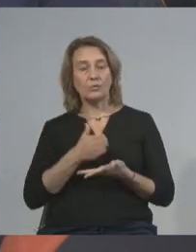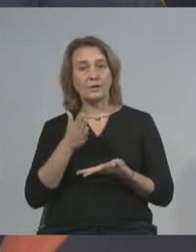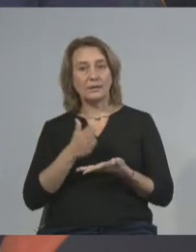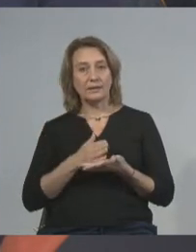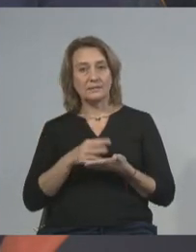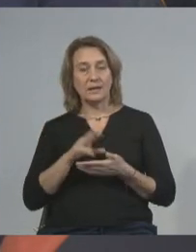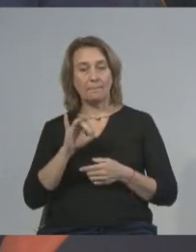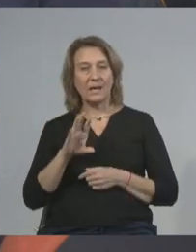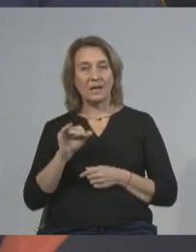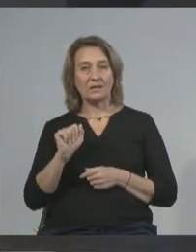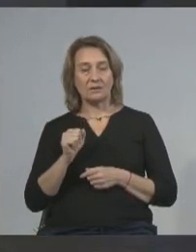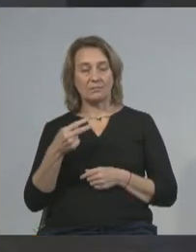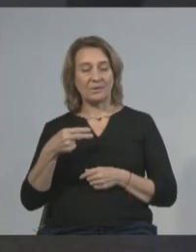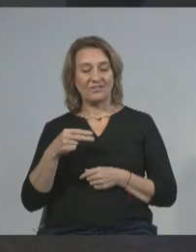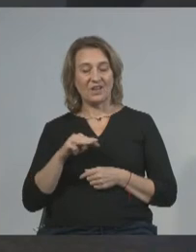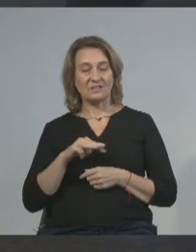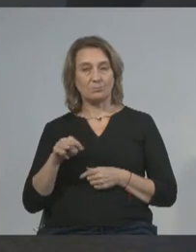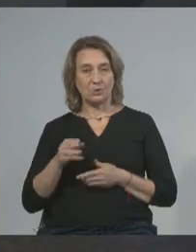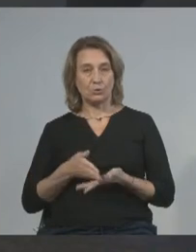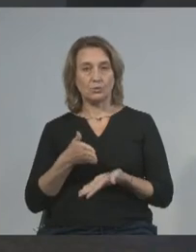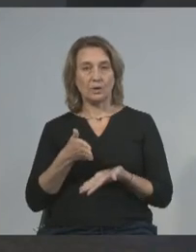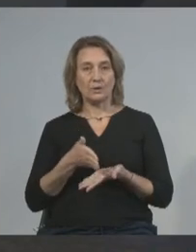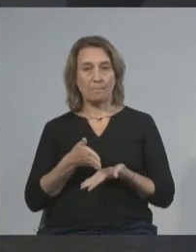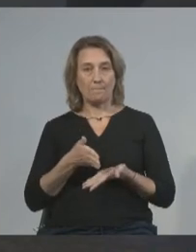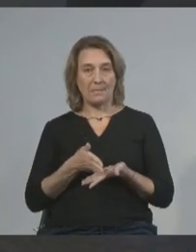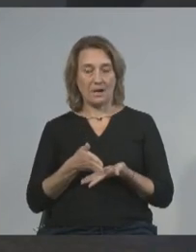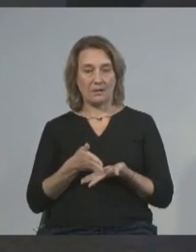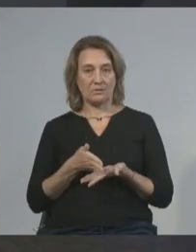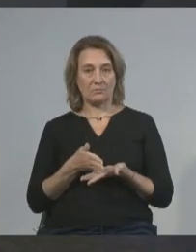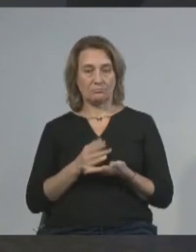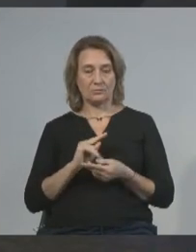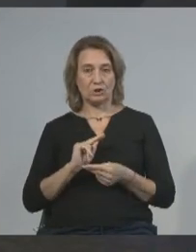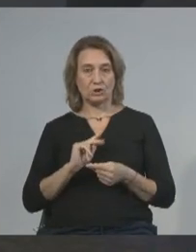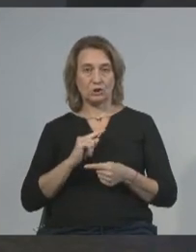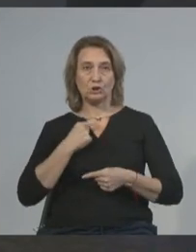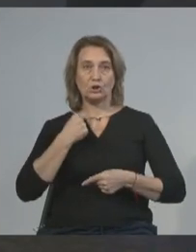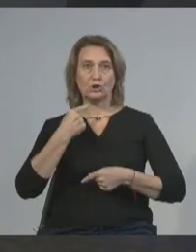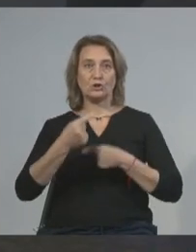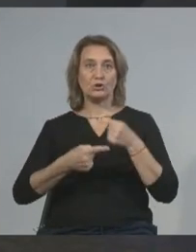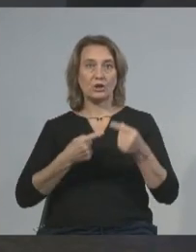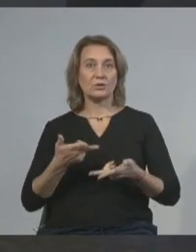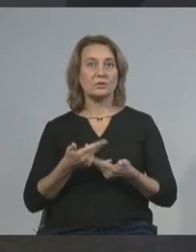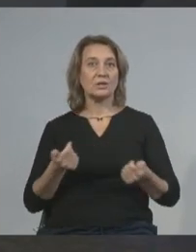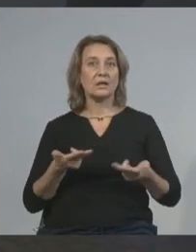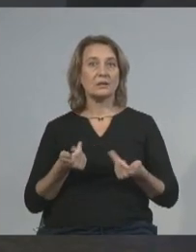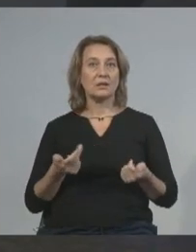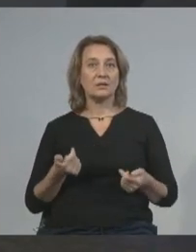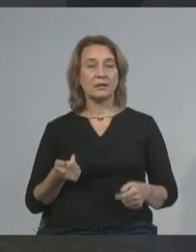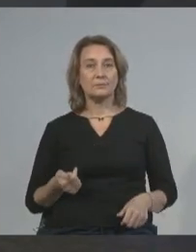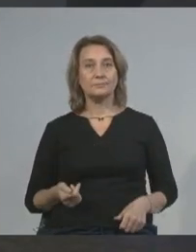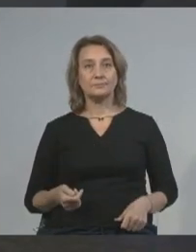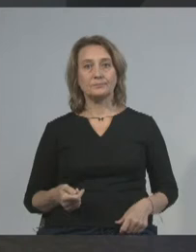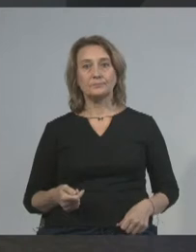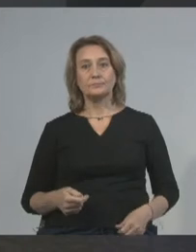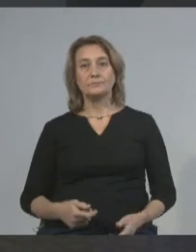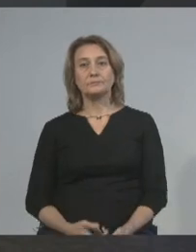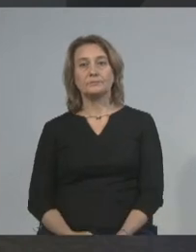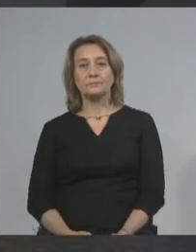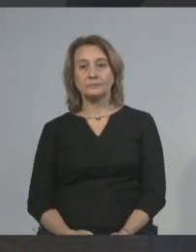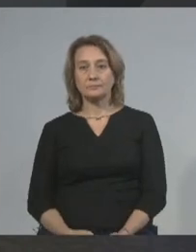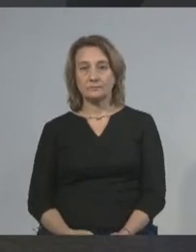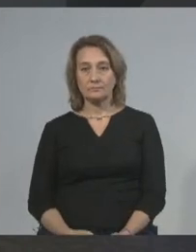but i think ria media they have monetization right yes absolutely